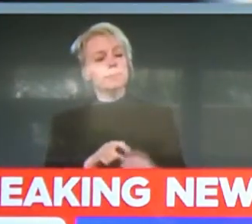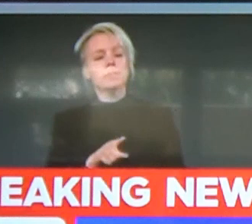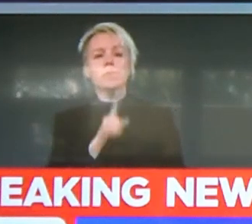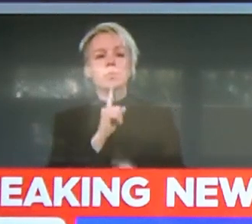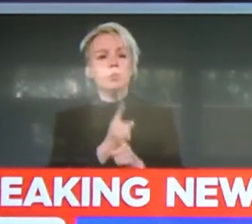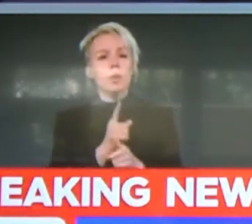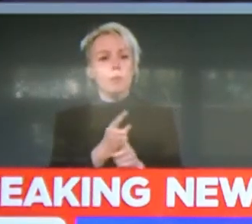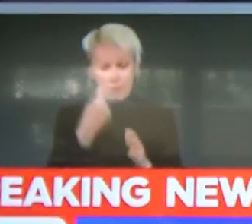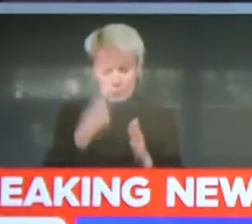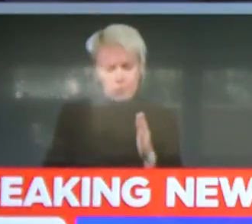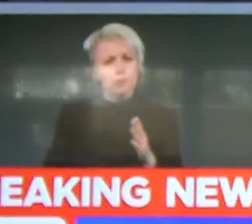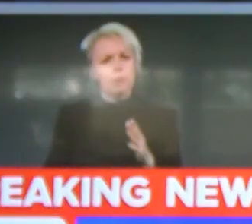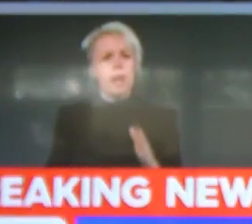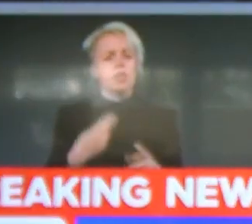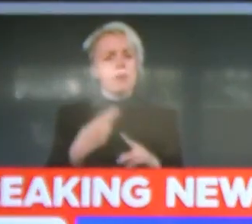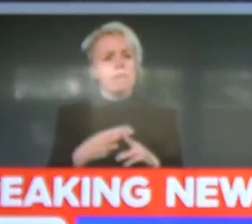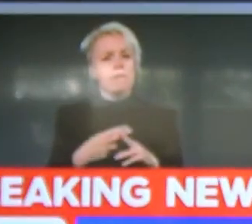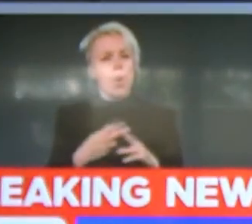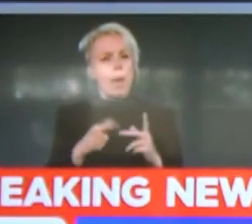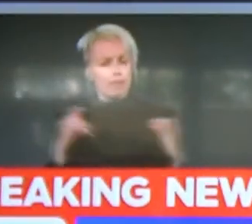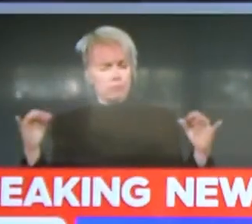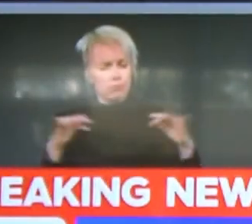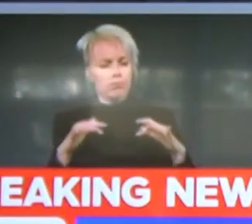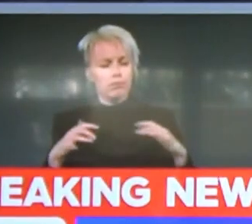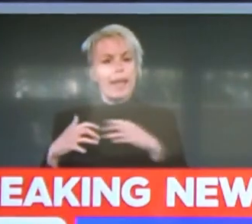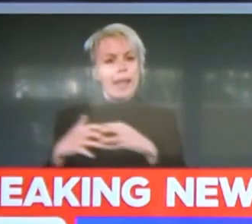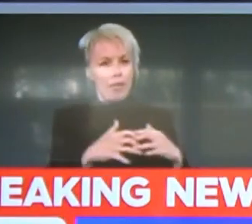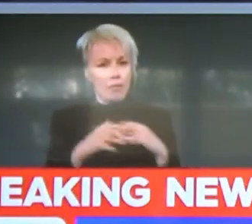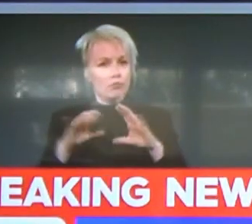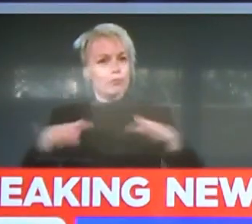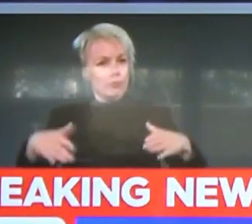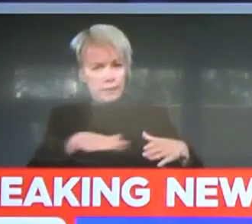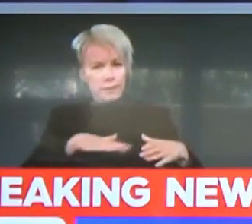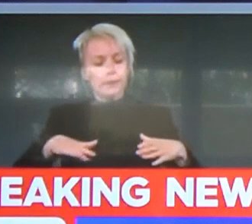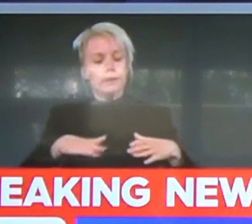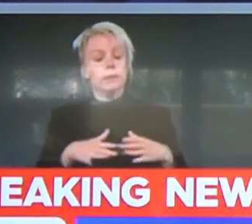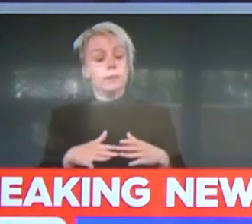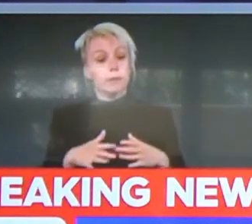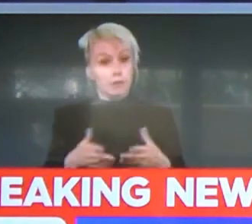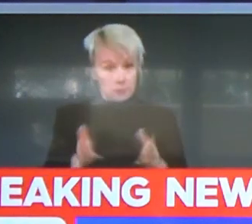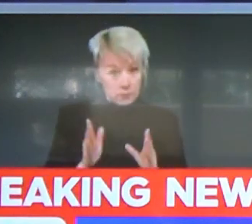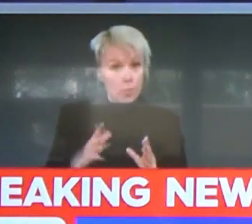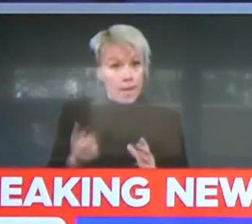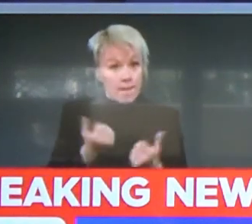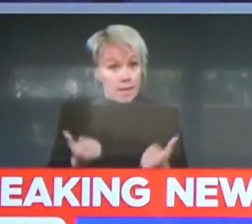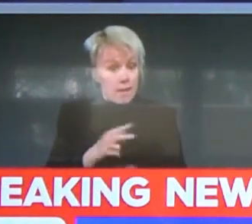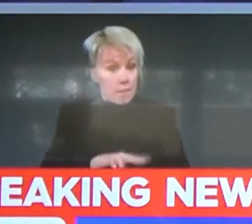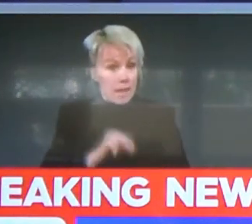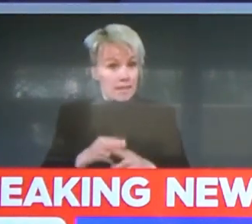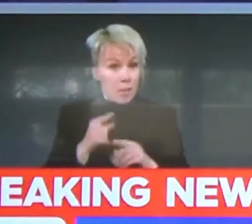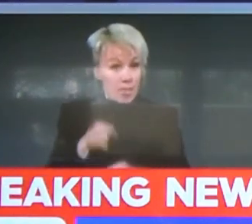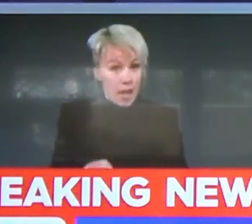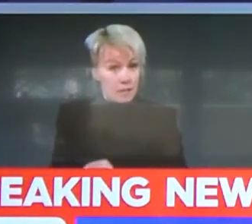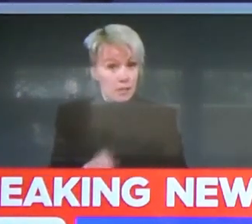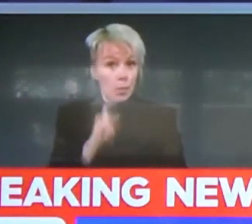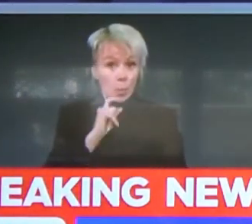those gatherings, what could that look like? Are the states, do they indicate a real willingness for this to go ahead, and do we have the police resources for something like that to